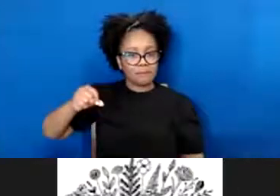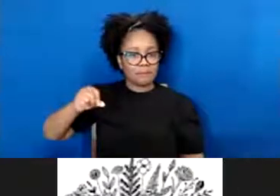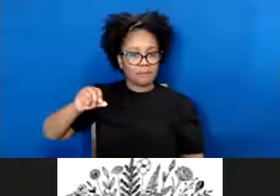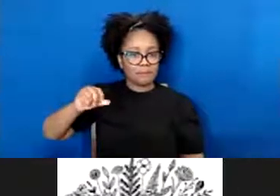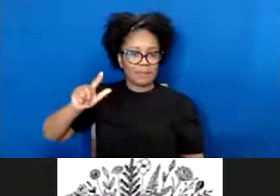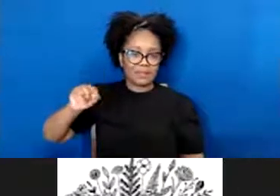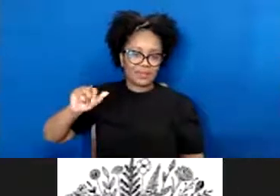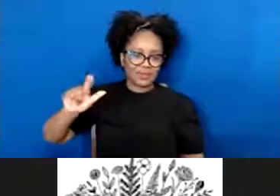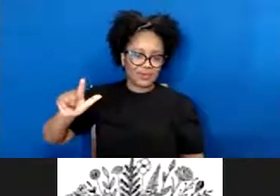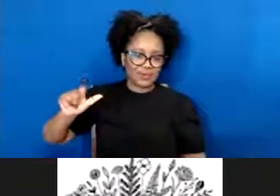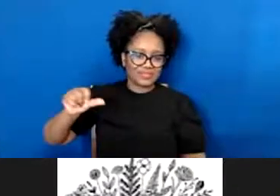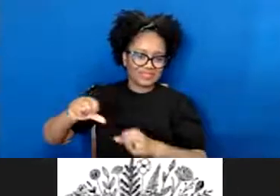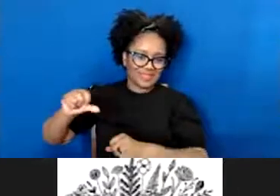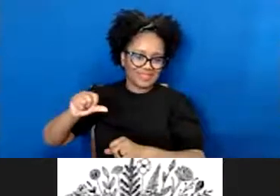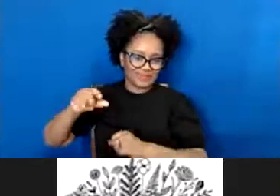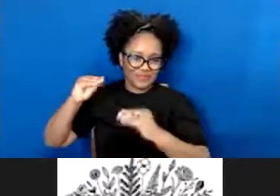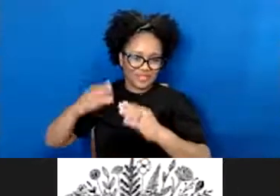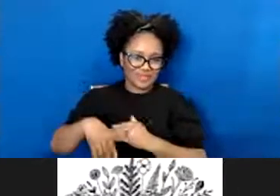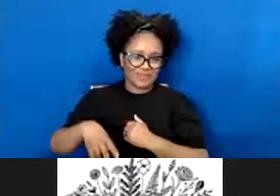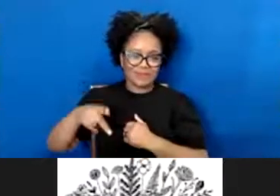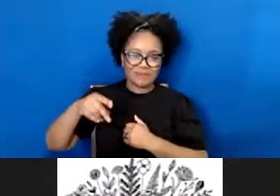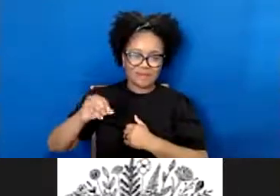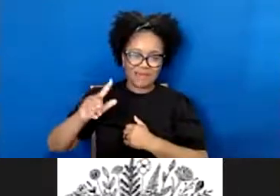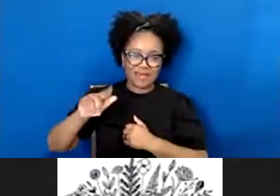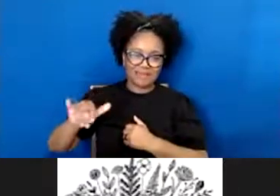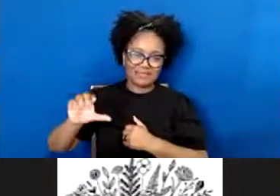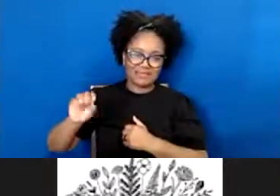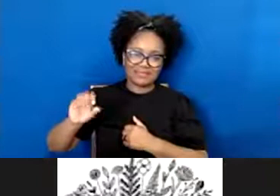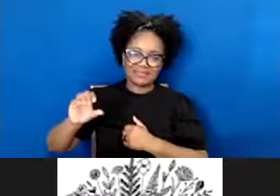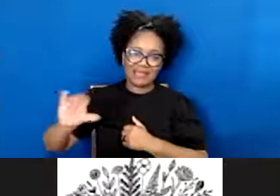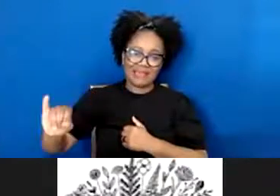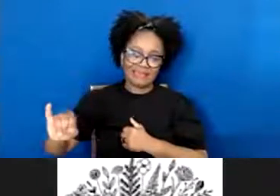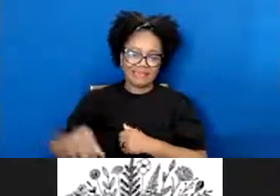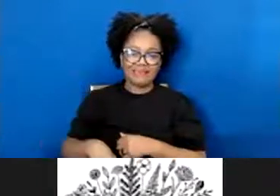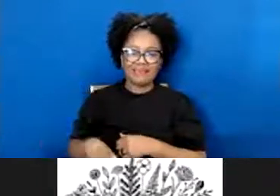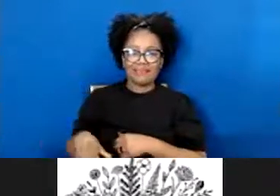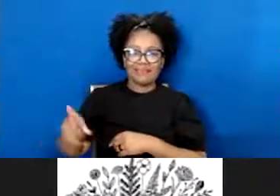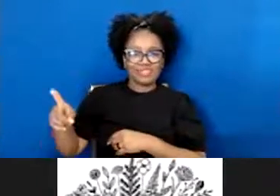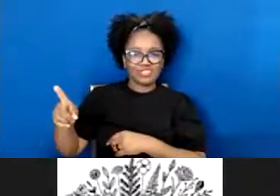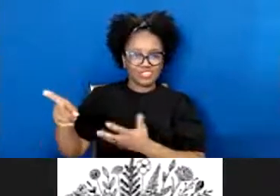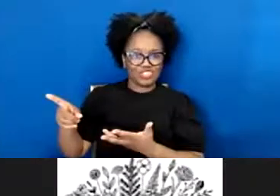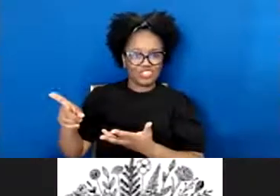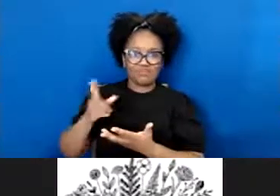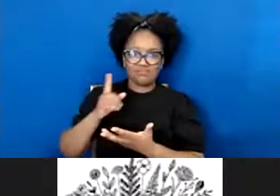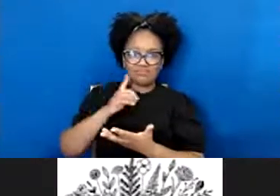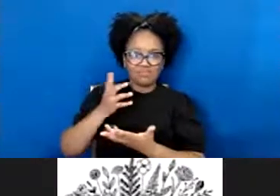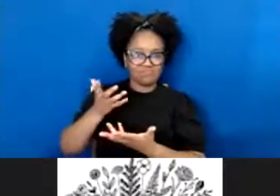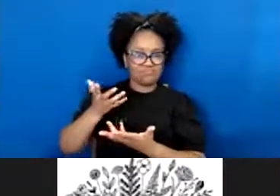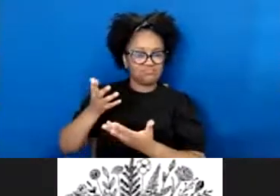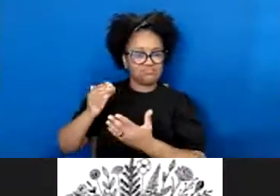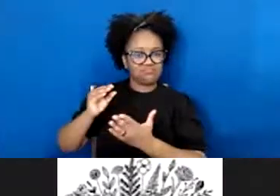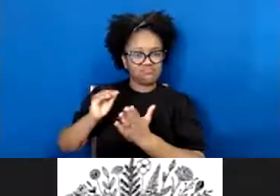hadn't finished her dissertation yet. But nobody around my way knew what the fuck that meant. They just saw her on